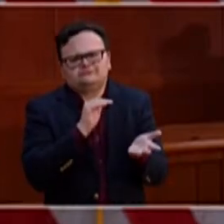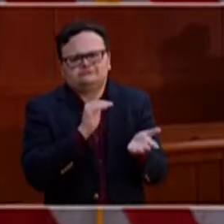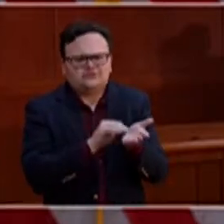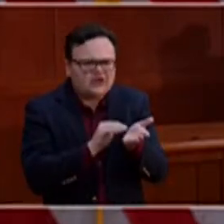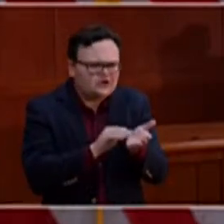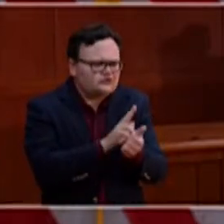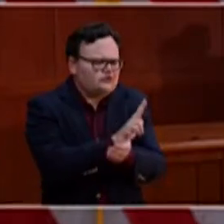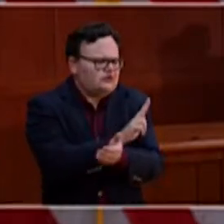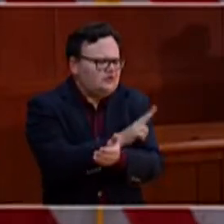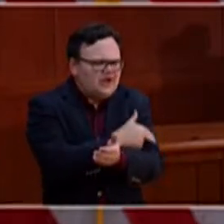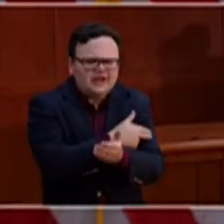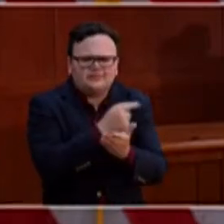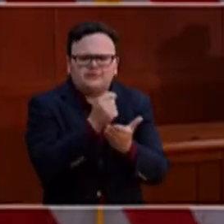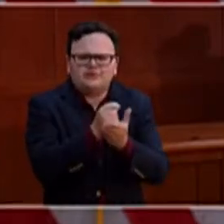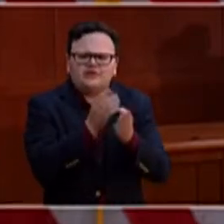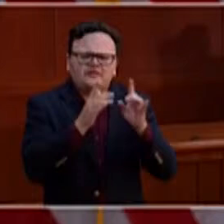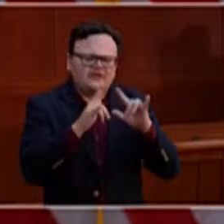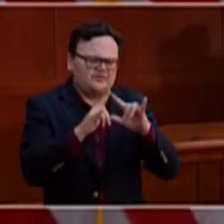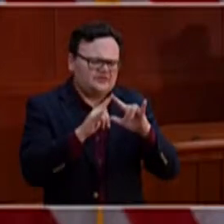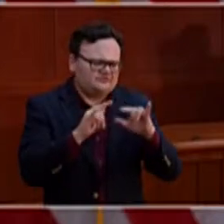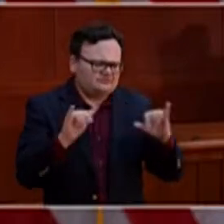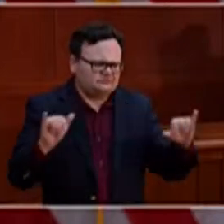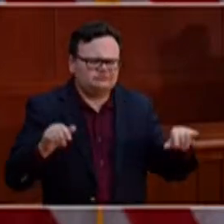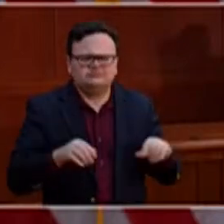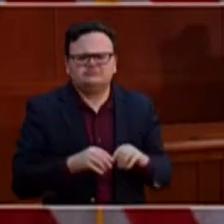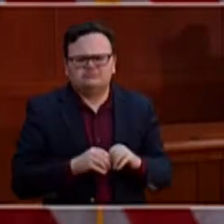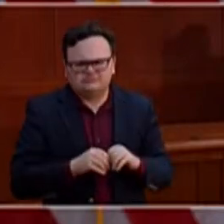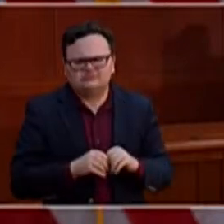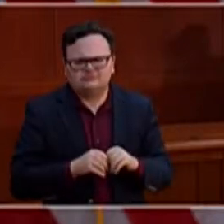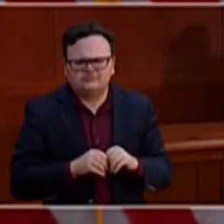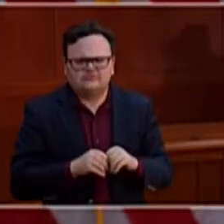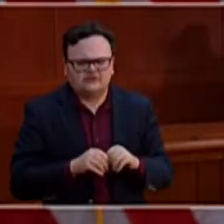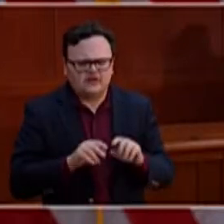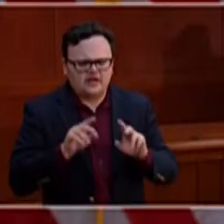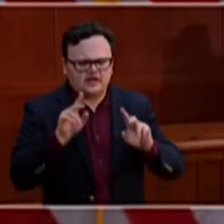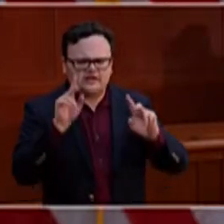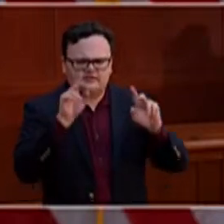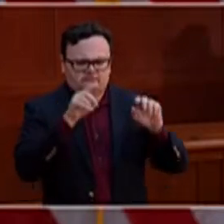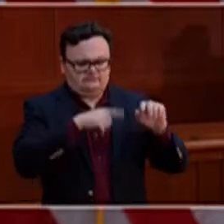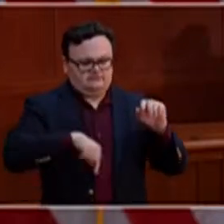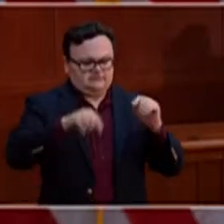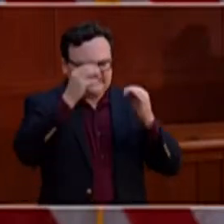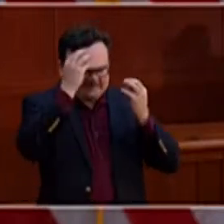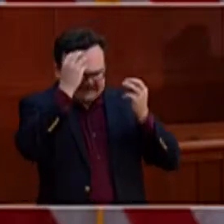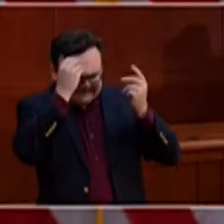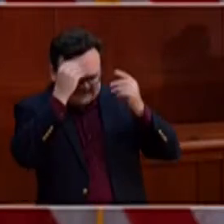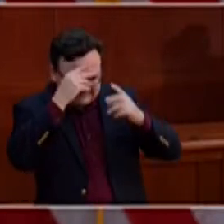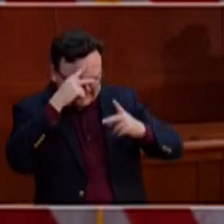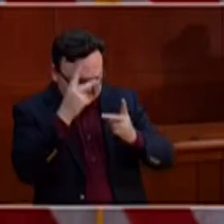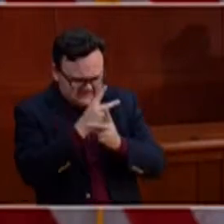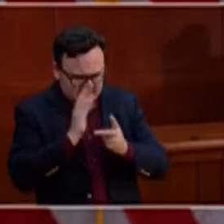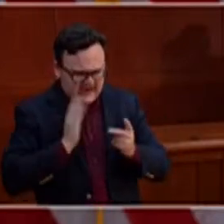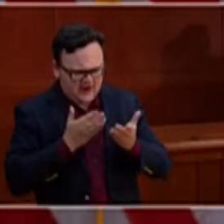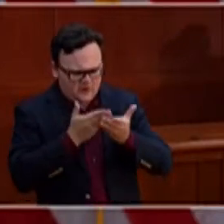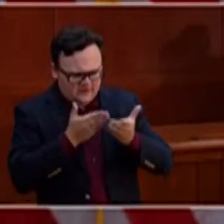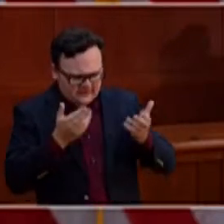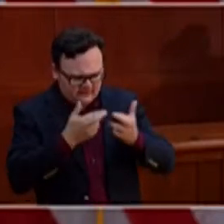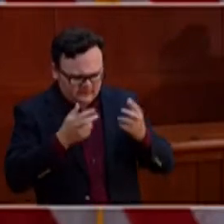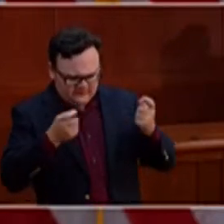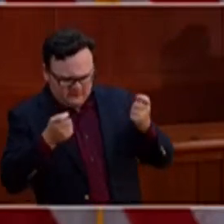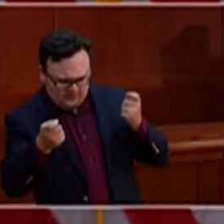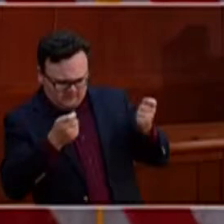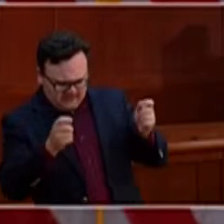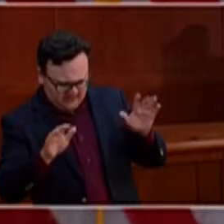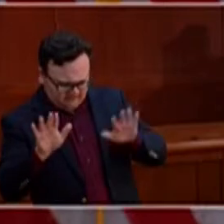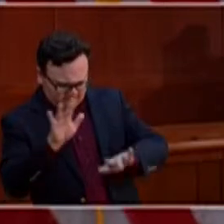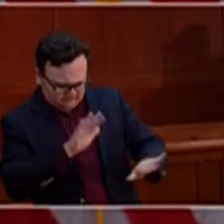think, cogently about how do you appropriately manage these resources, and I think that they're doing a very good